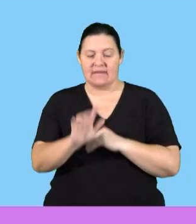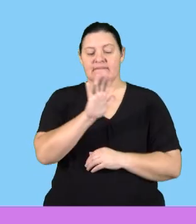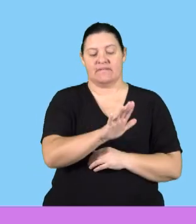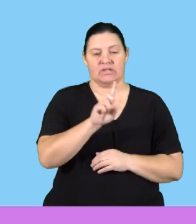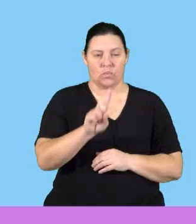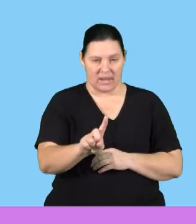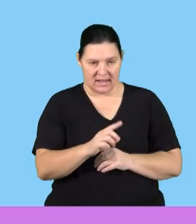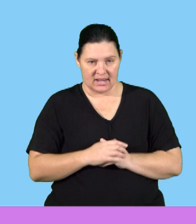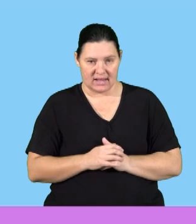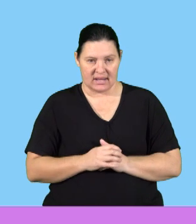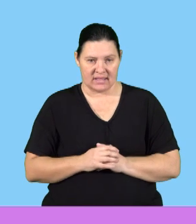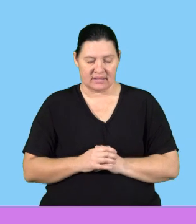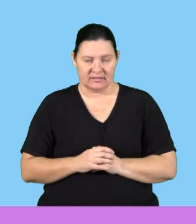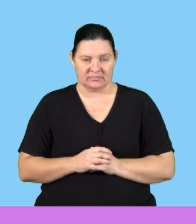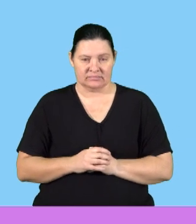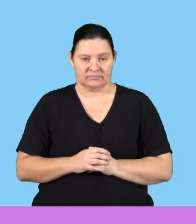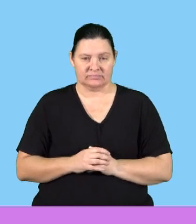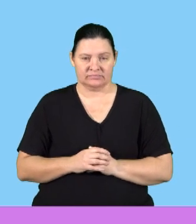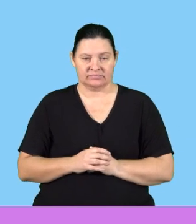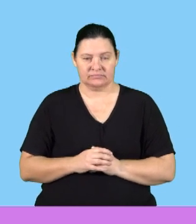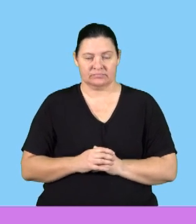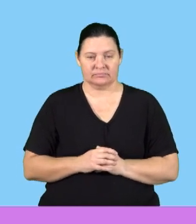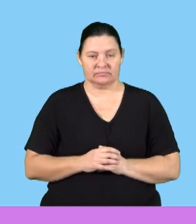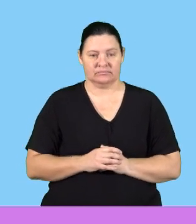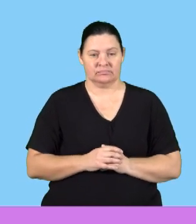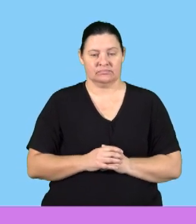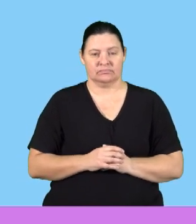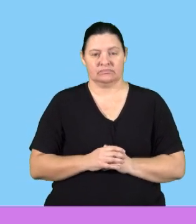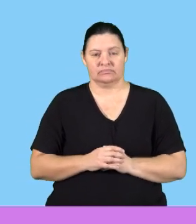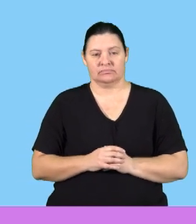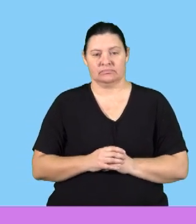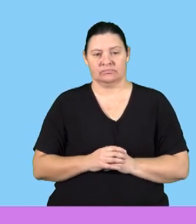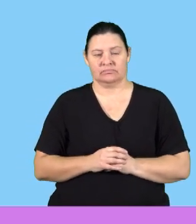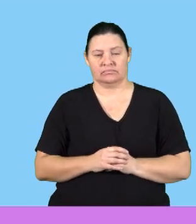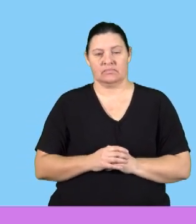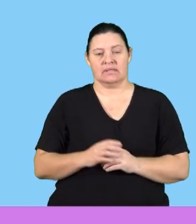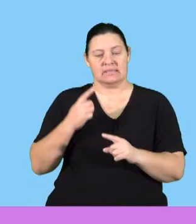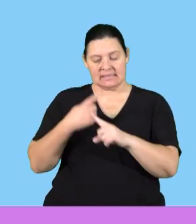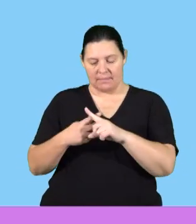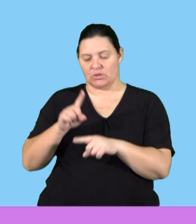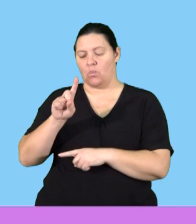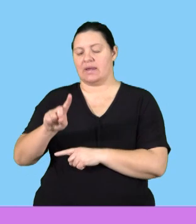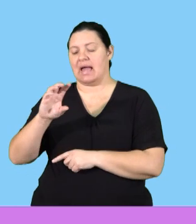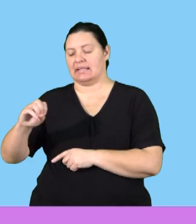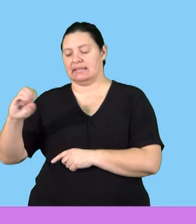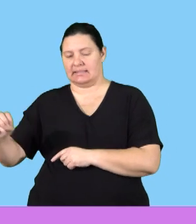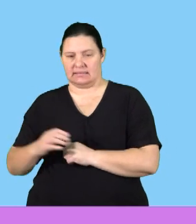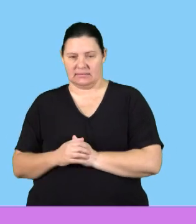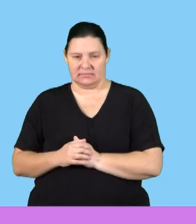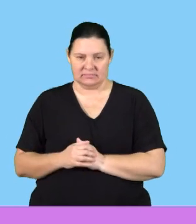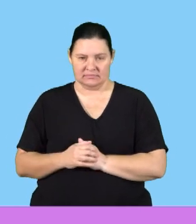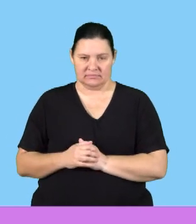therefore, we can take the 32 that you got, divide it by 51, and multiply